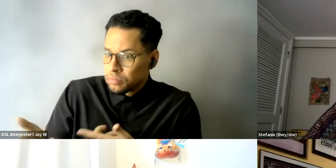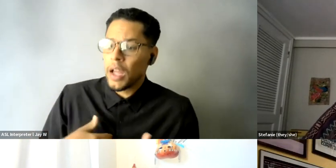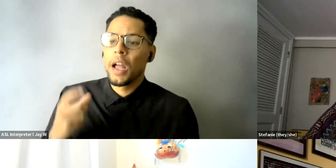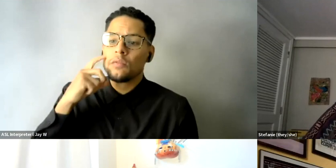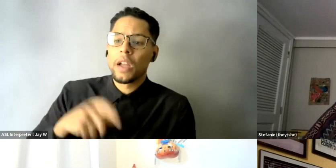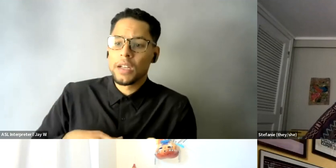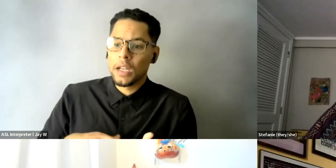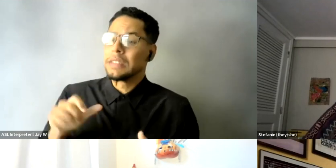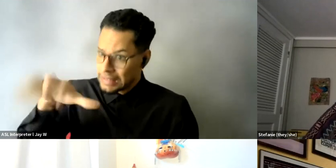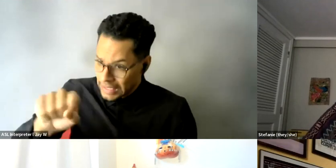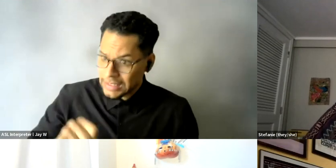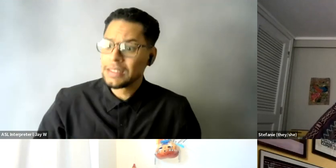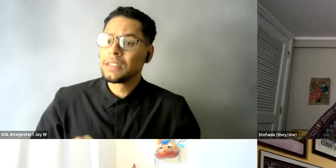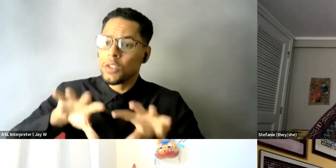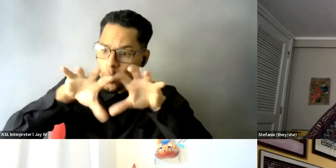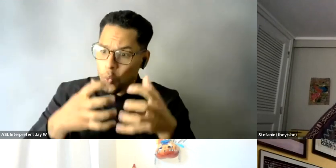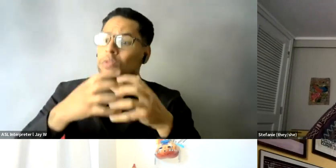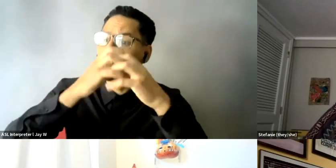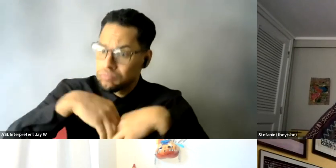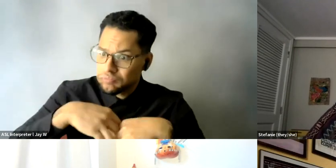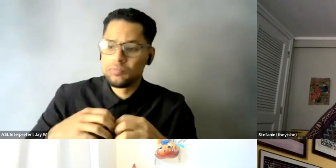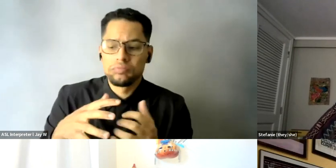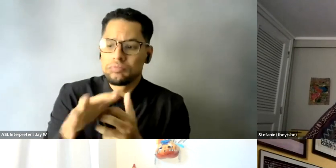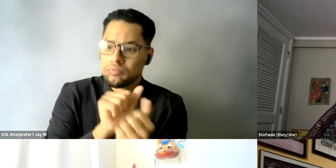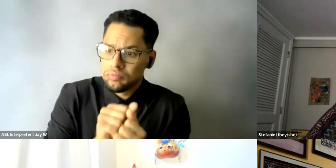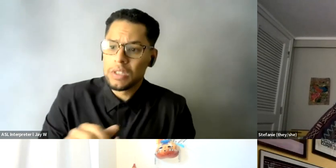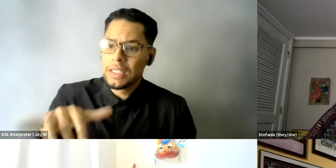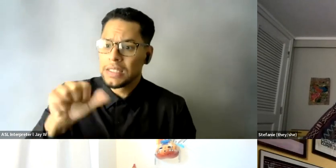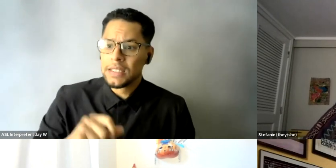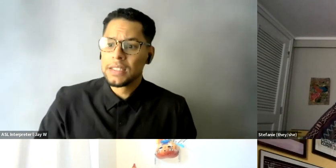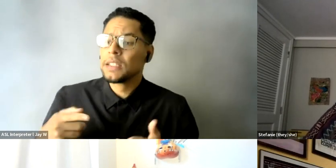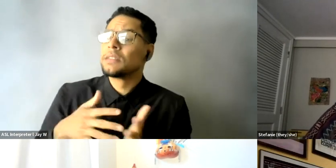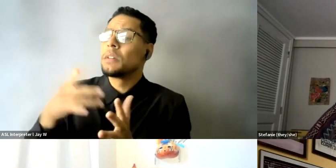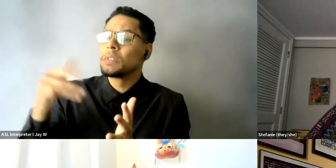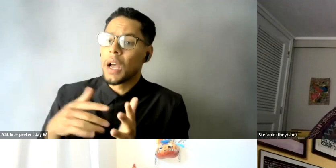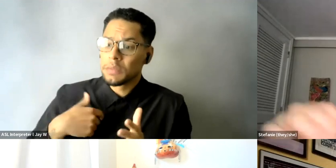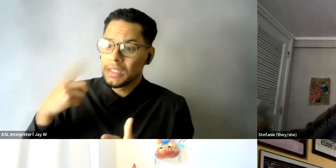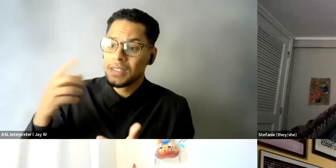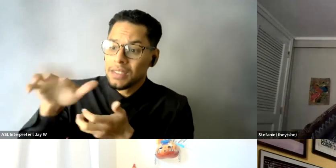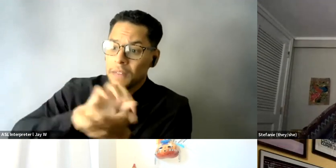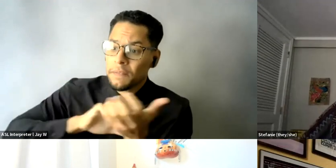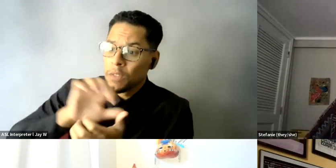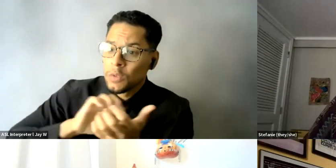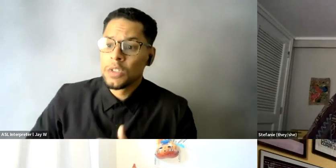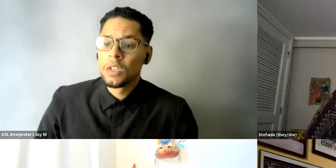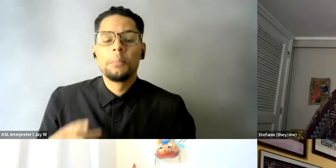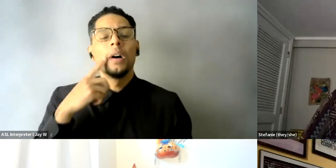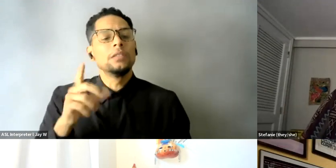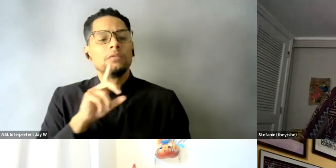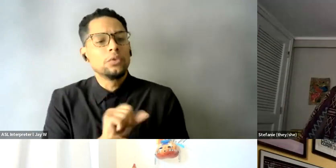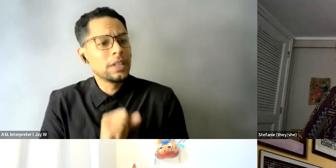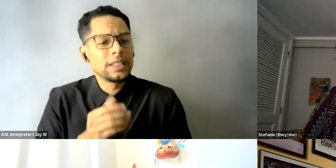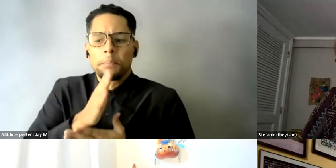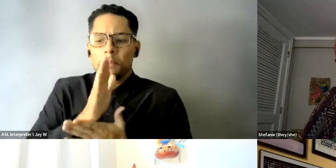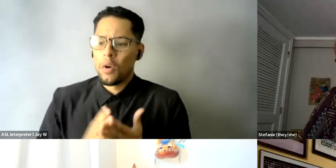And it does, like, sometimes we get a little confused and we think that, you know, it's the world, but it's actually some part of us that's ending, or there's some,